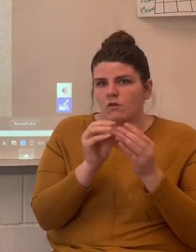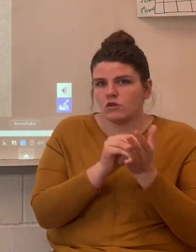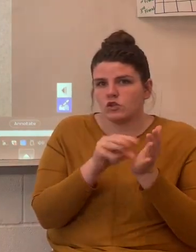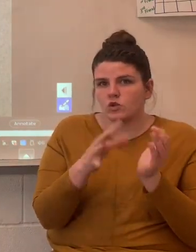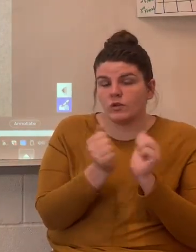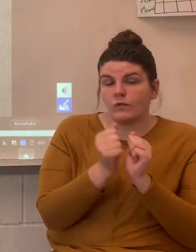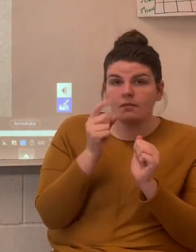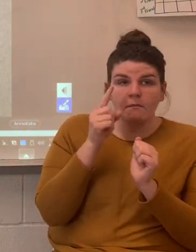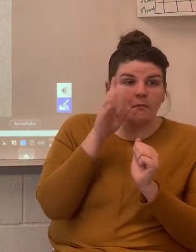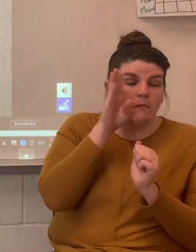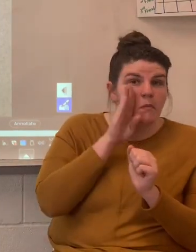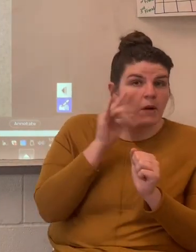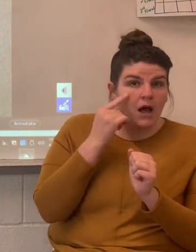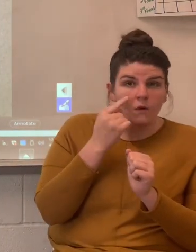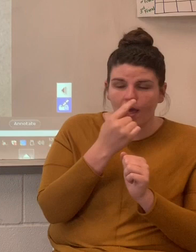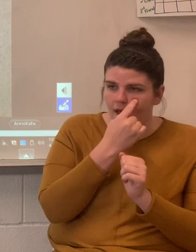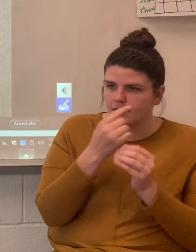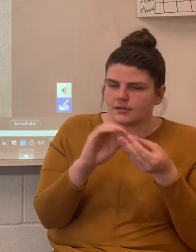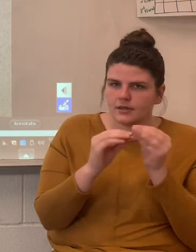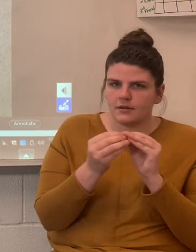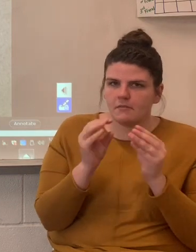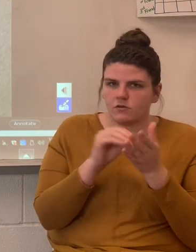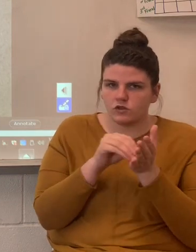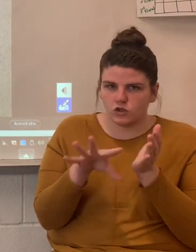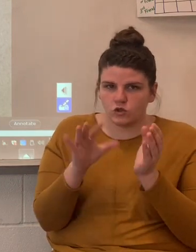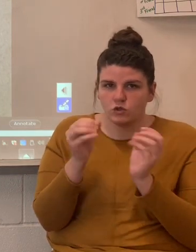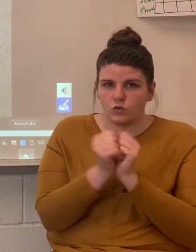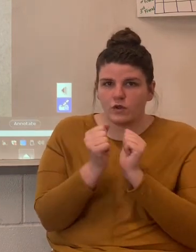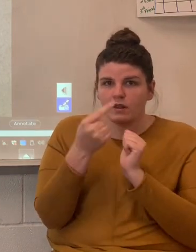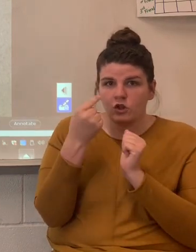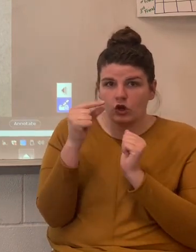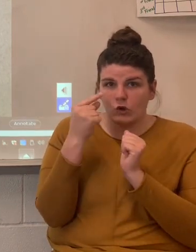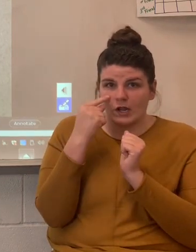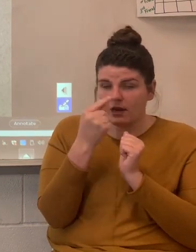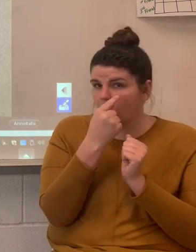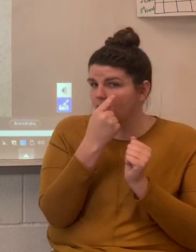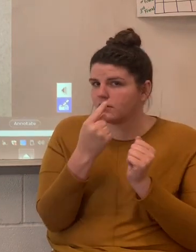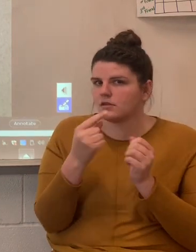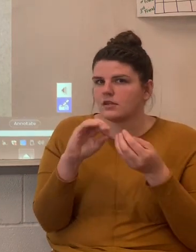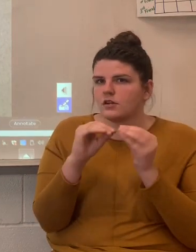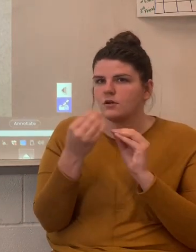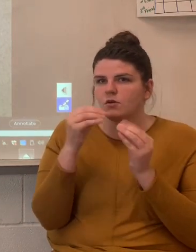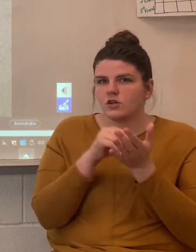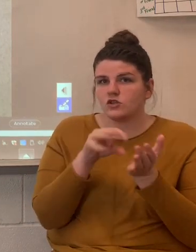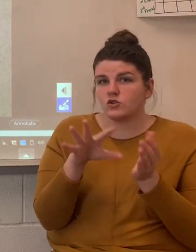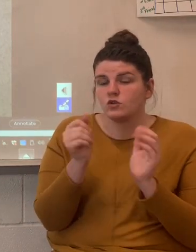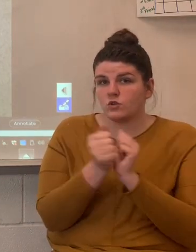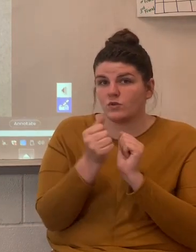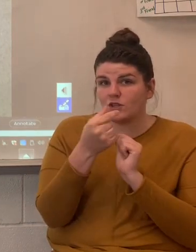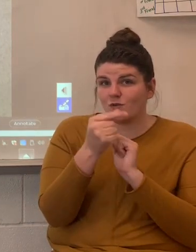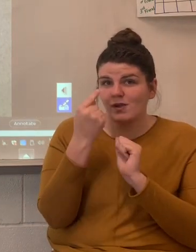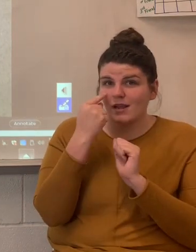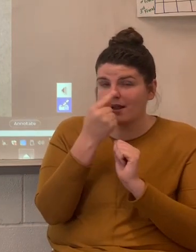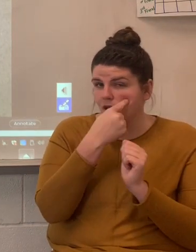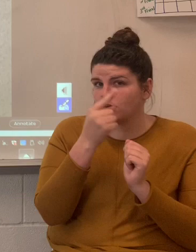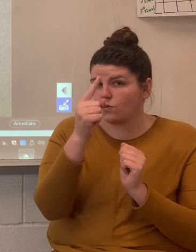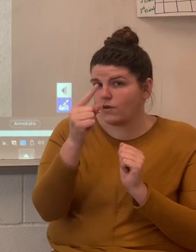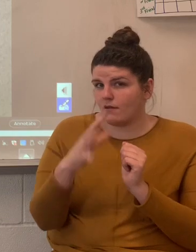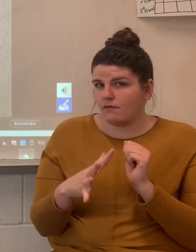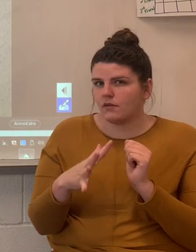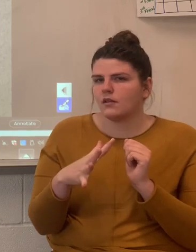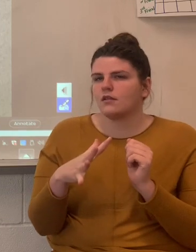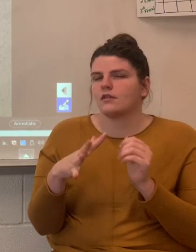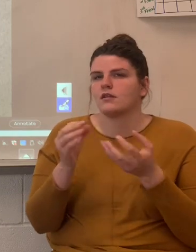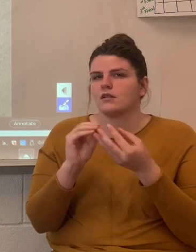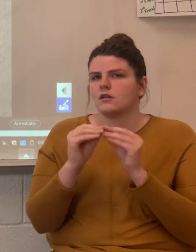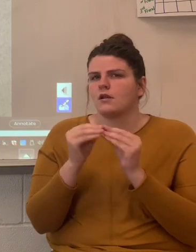green eyes? Well, remember the number of students with brown eyes was 1/5, and the number of students with green eyes is